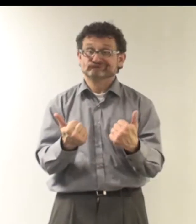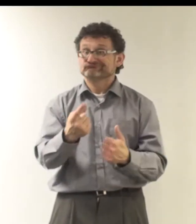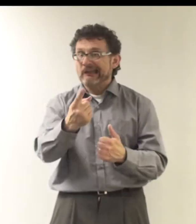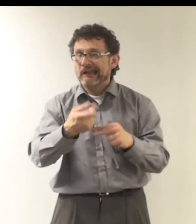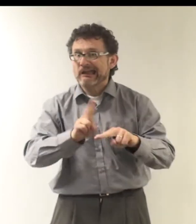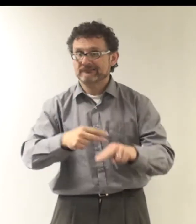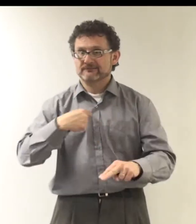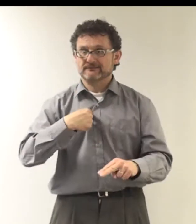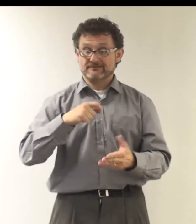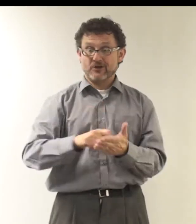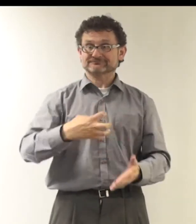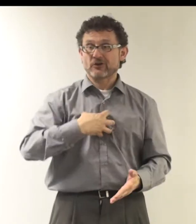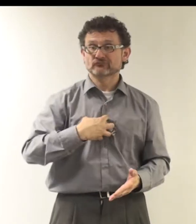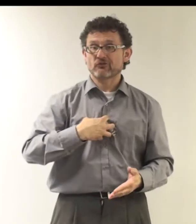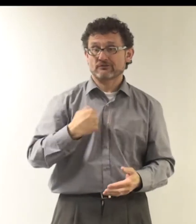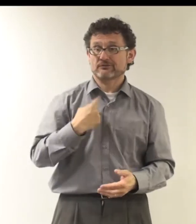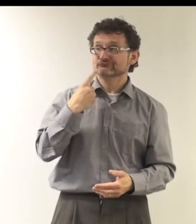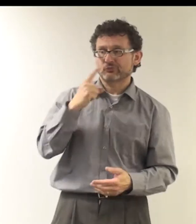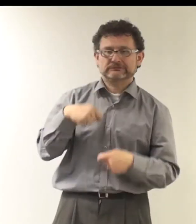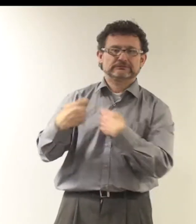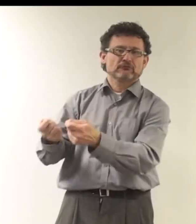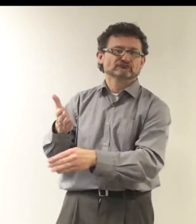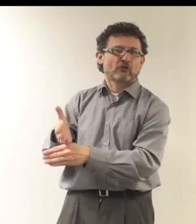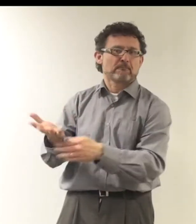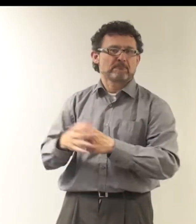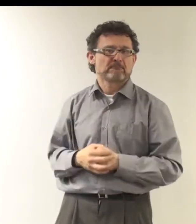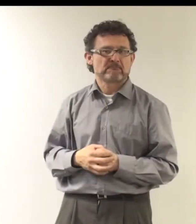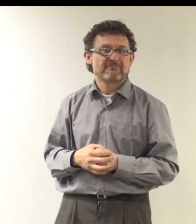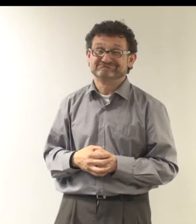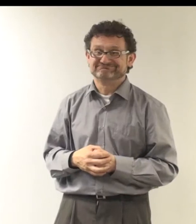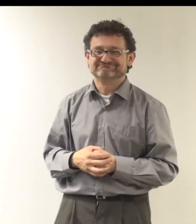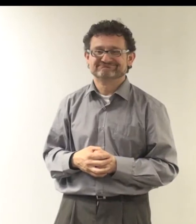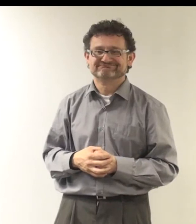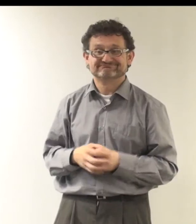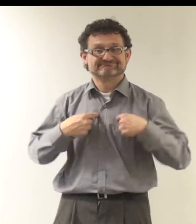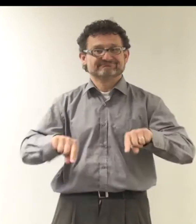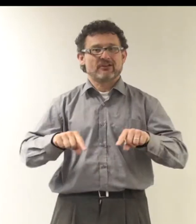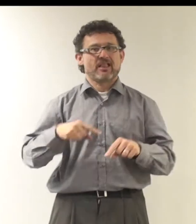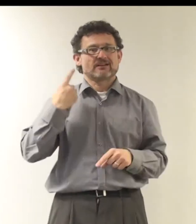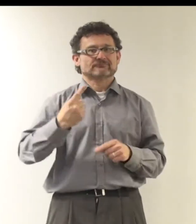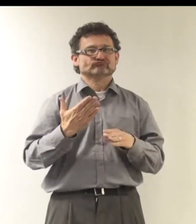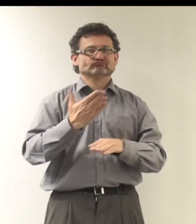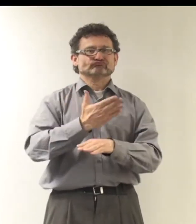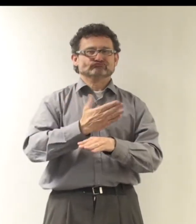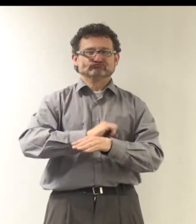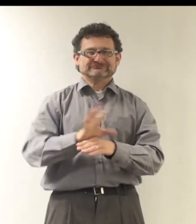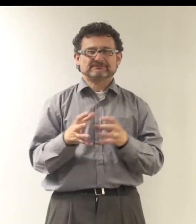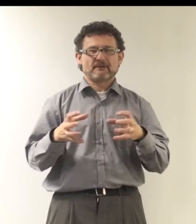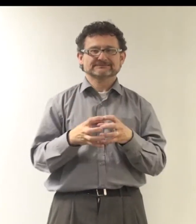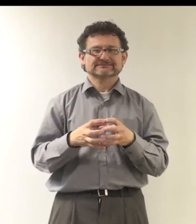Greens. He's also said he will make me supreme commander of walking and cycling if he gets re-elected.